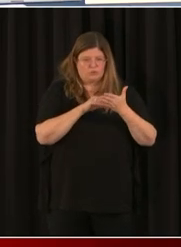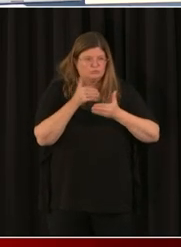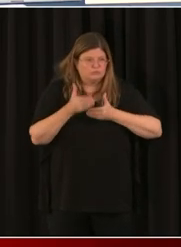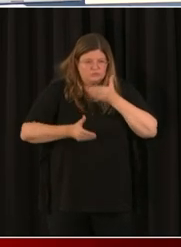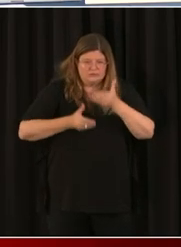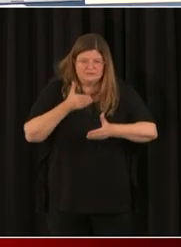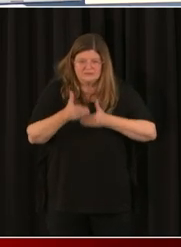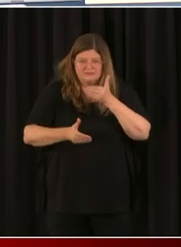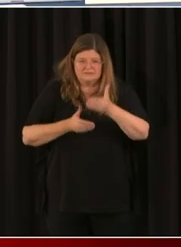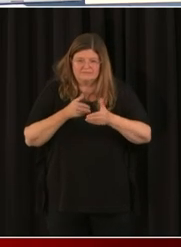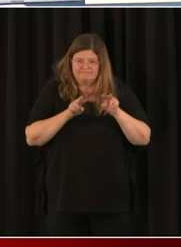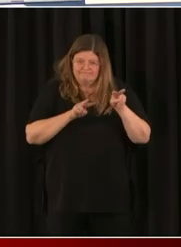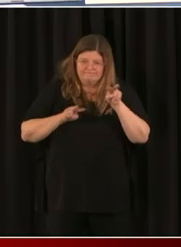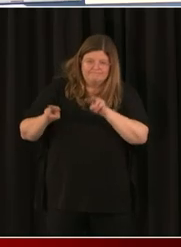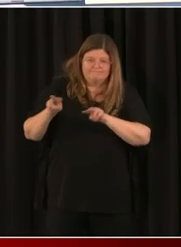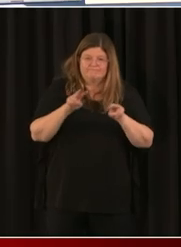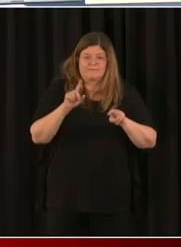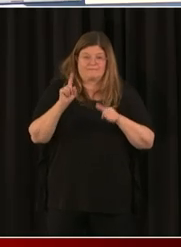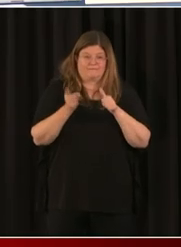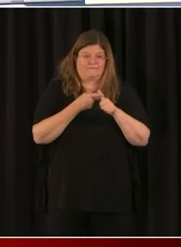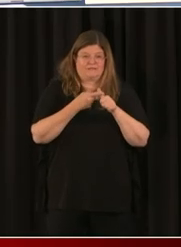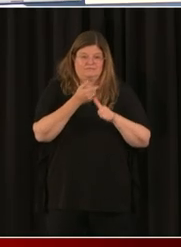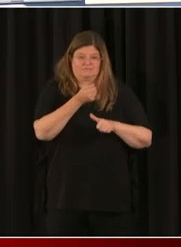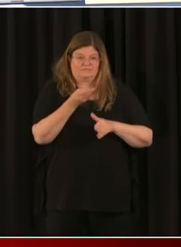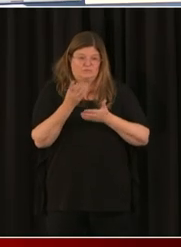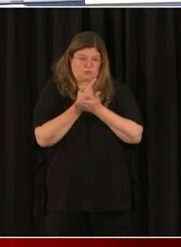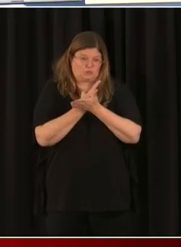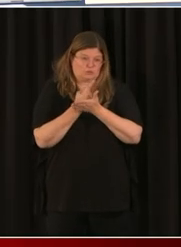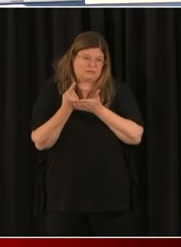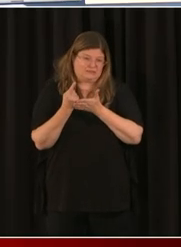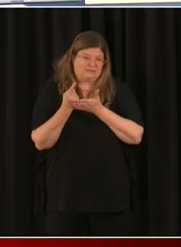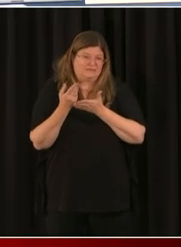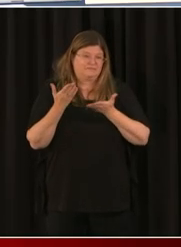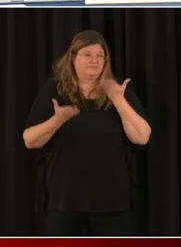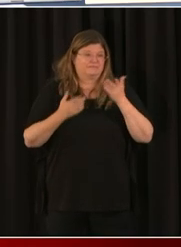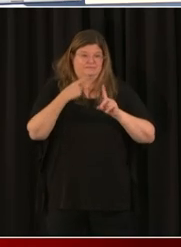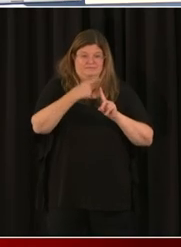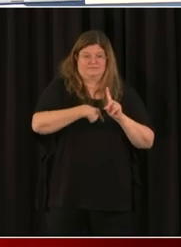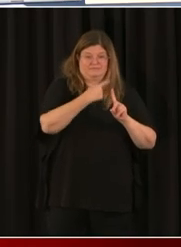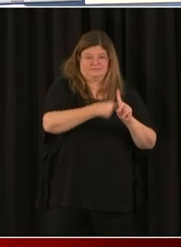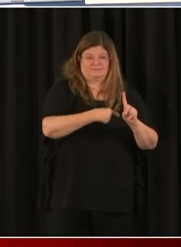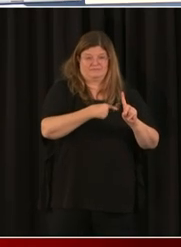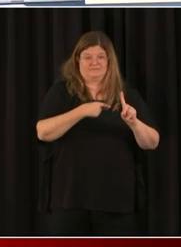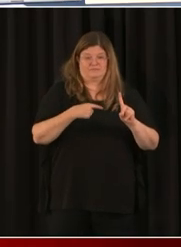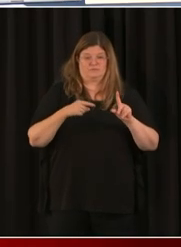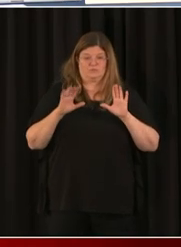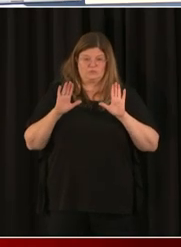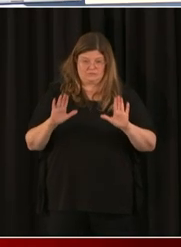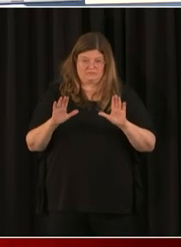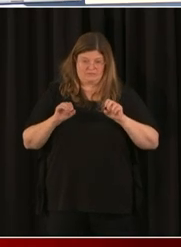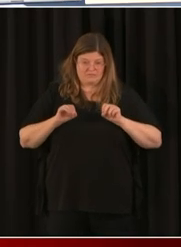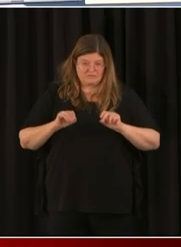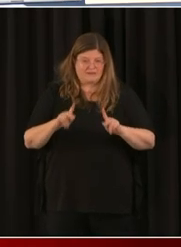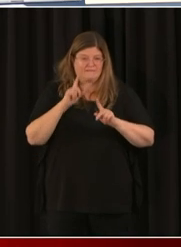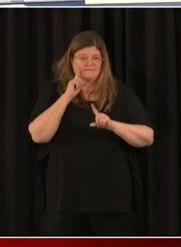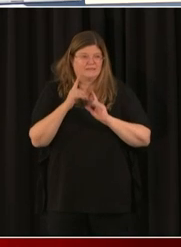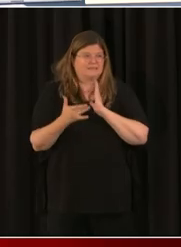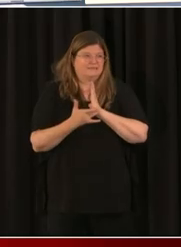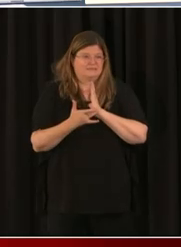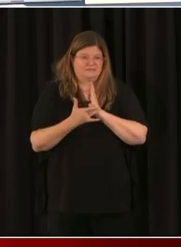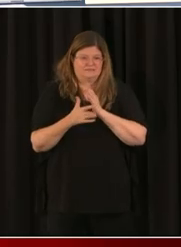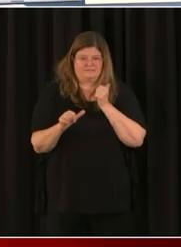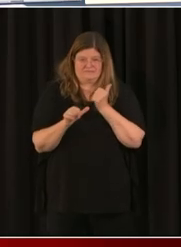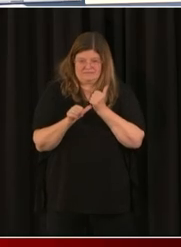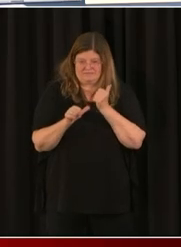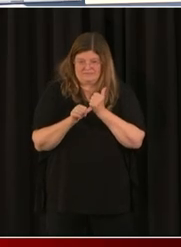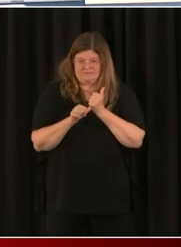we anticipate that the first few weeks and maybe the first couple of months will be a tremendous opportunity for technical assistance and guidance.